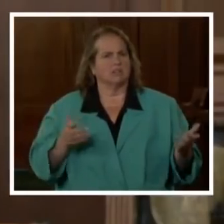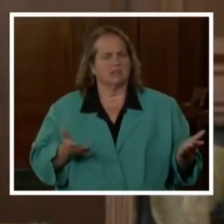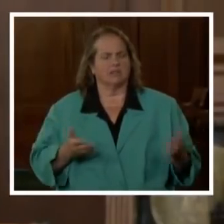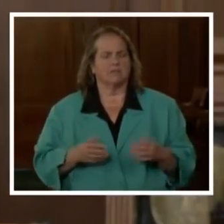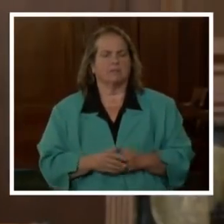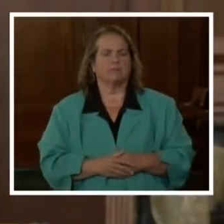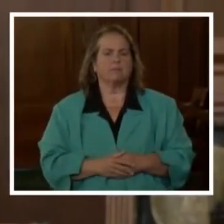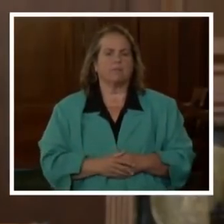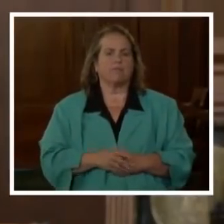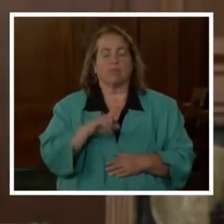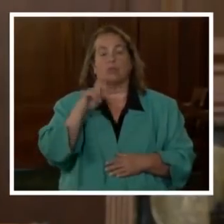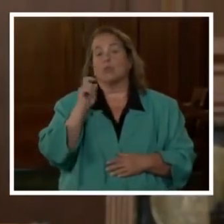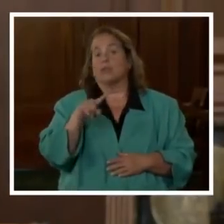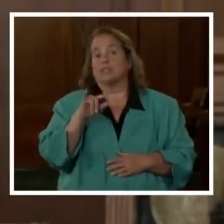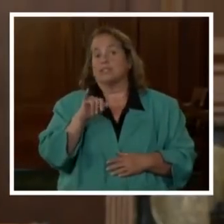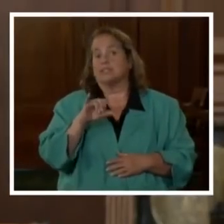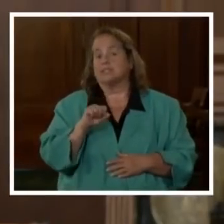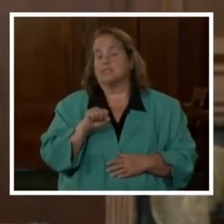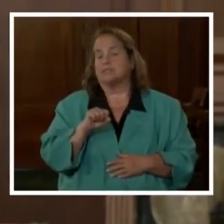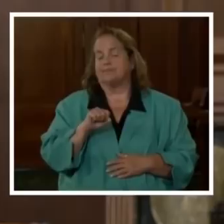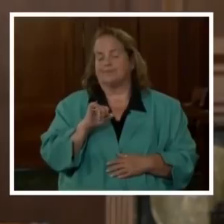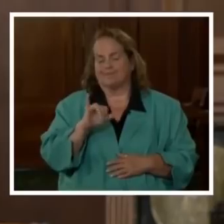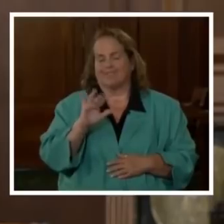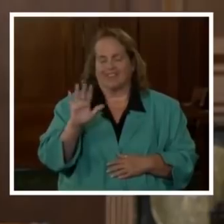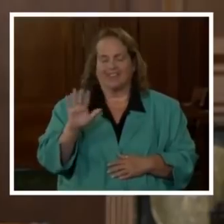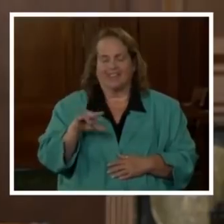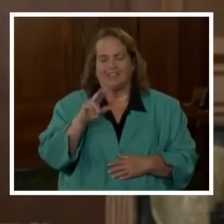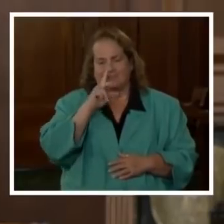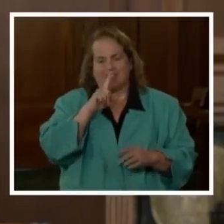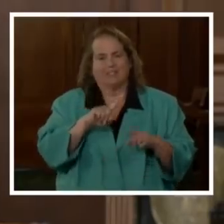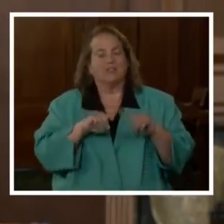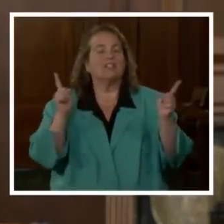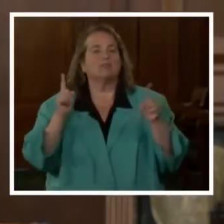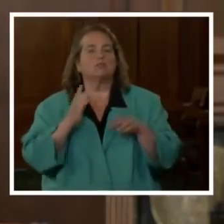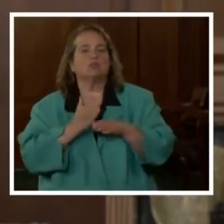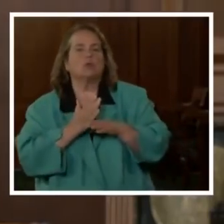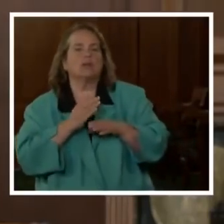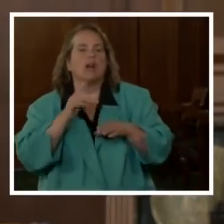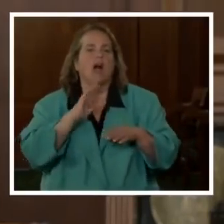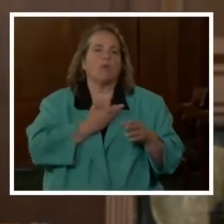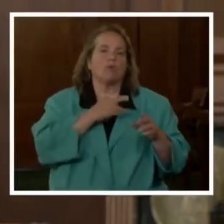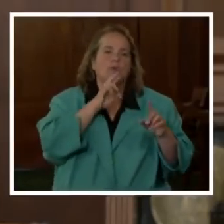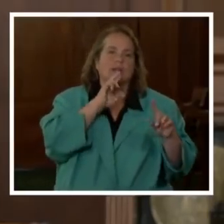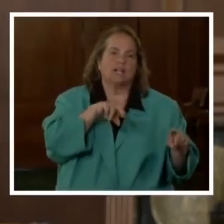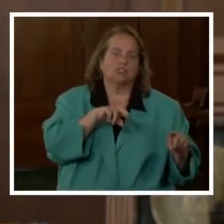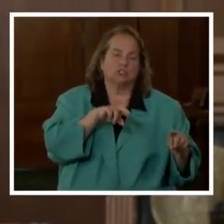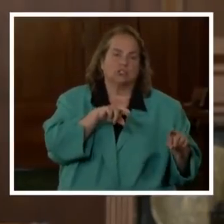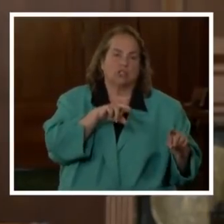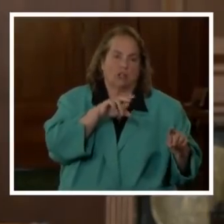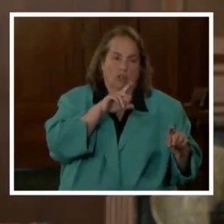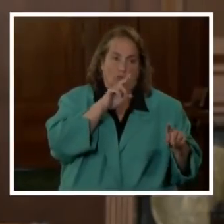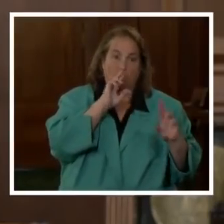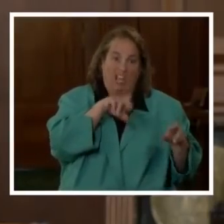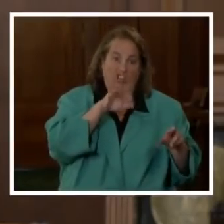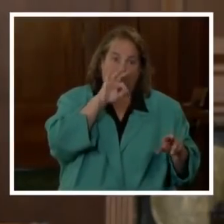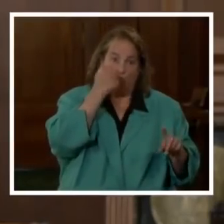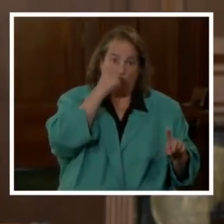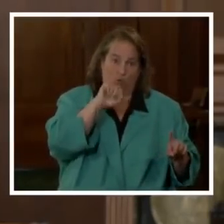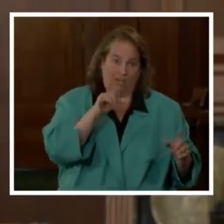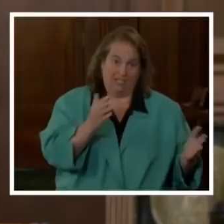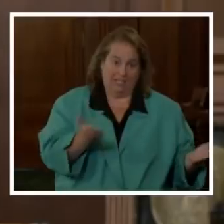You know, the question is, there seems to be a difference between reactions of protests here